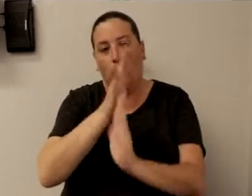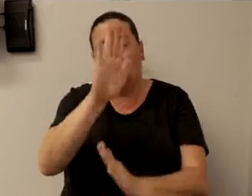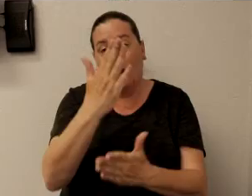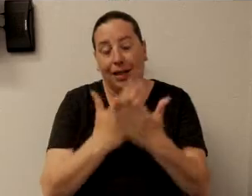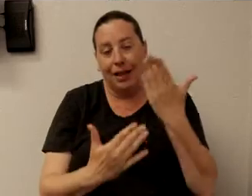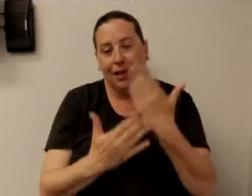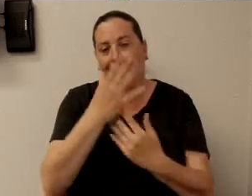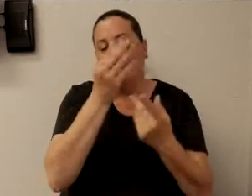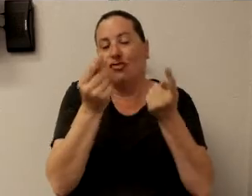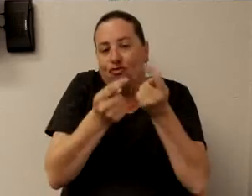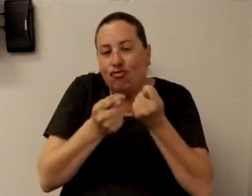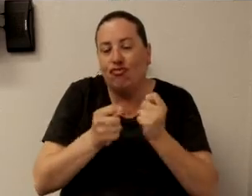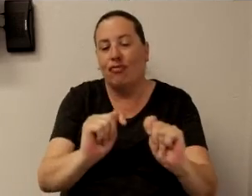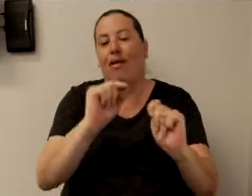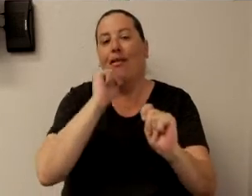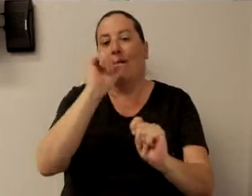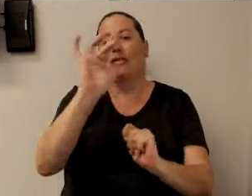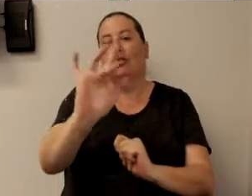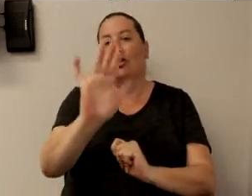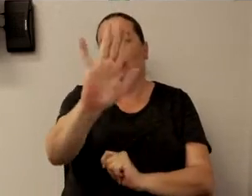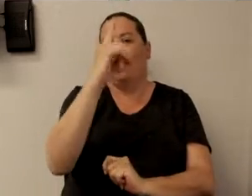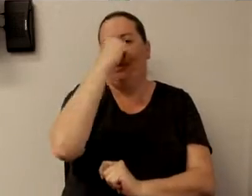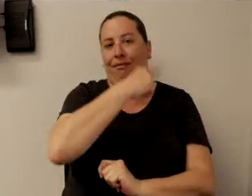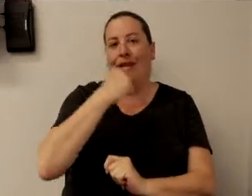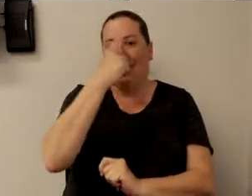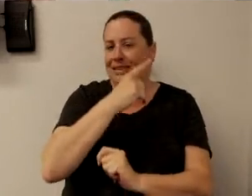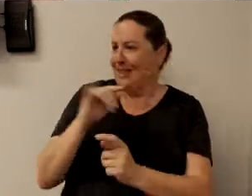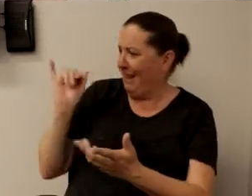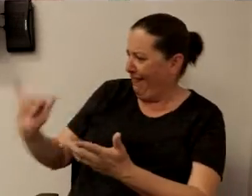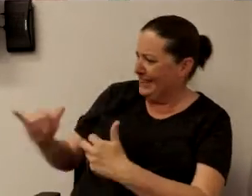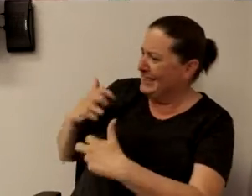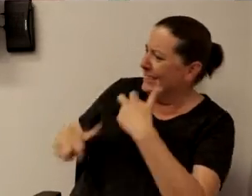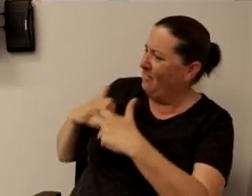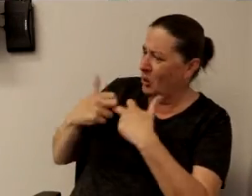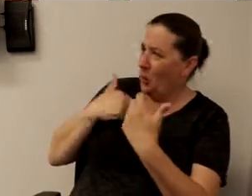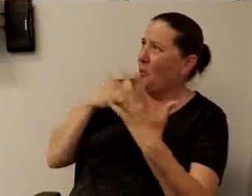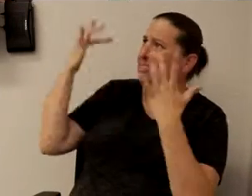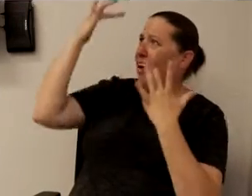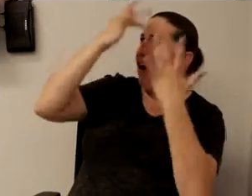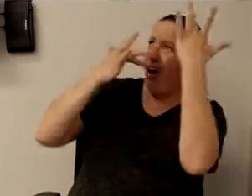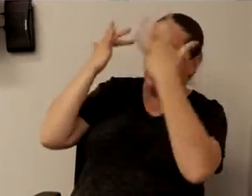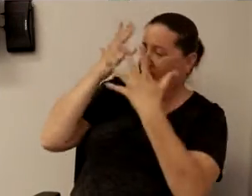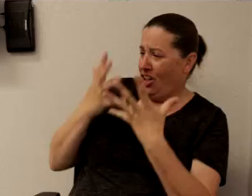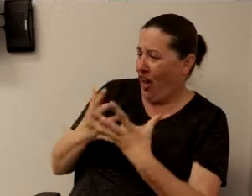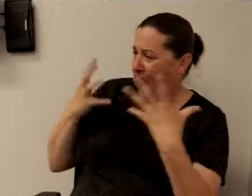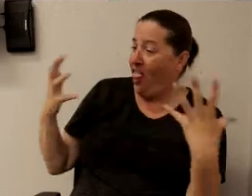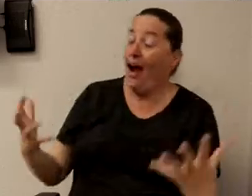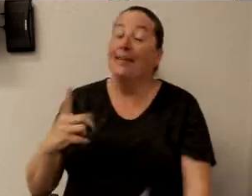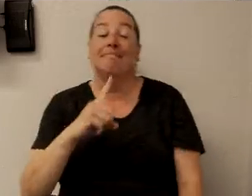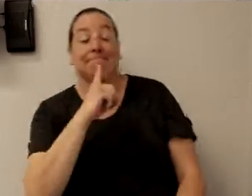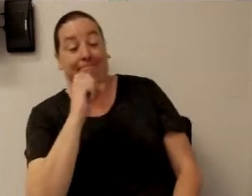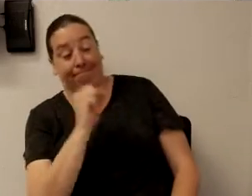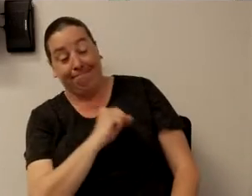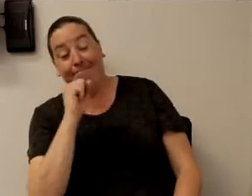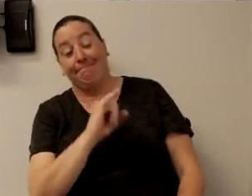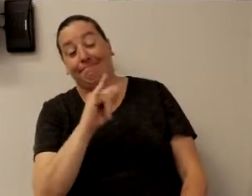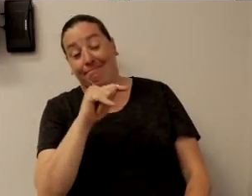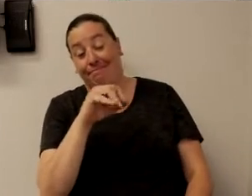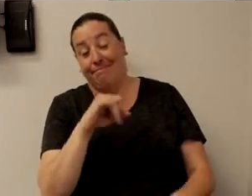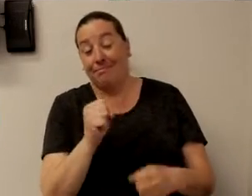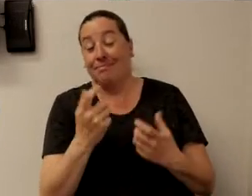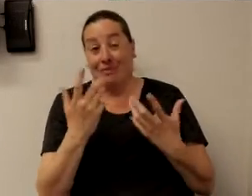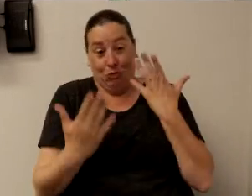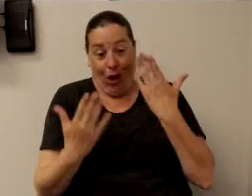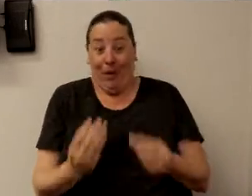face. And that's difficult. We touch our faces a lot. It is, yeah. Yeah. Probably more so